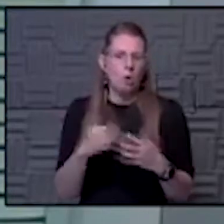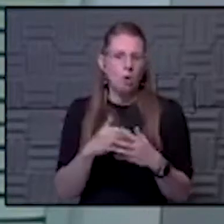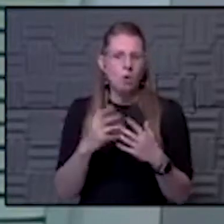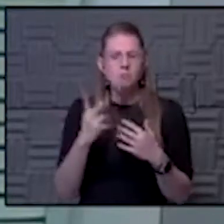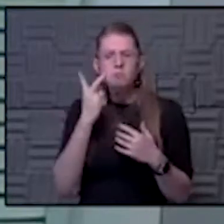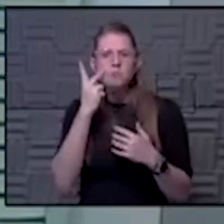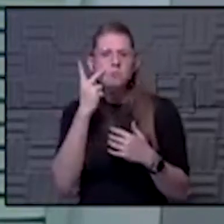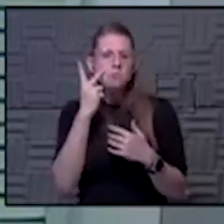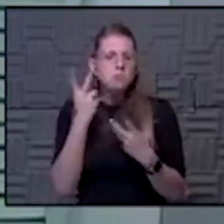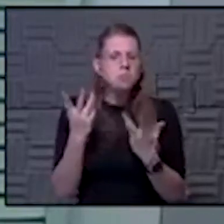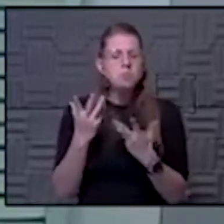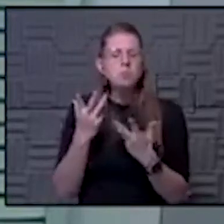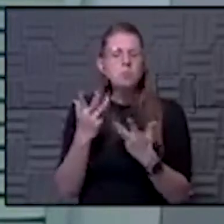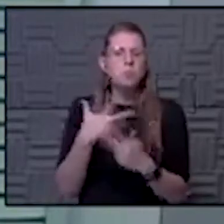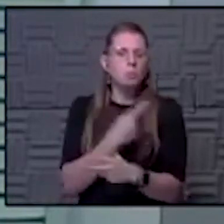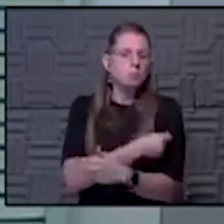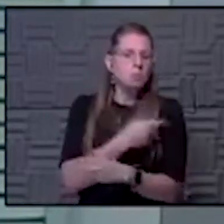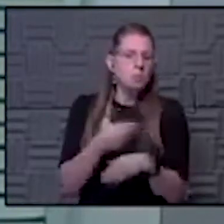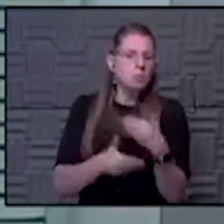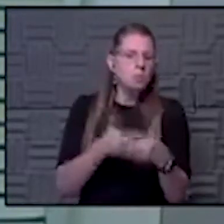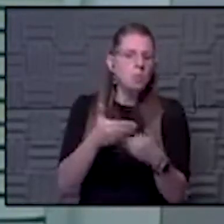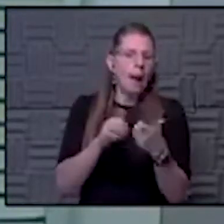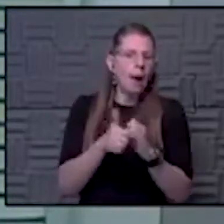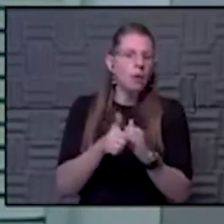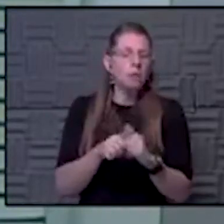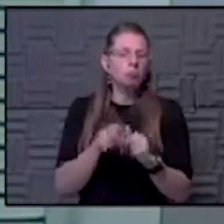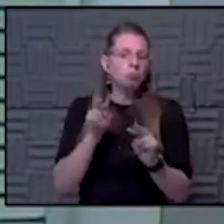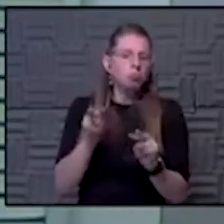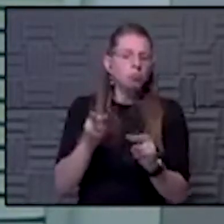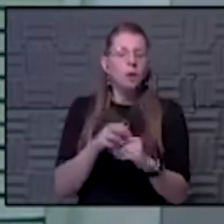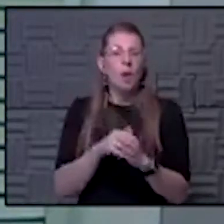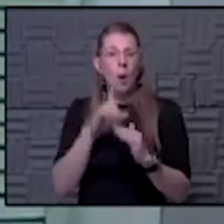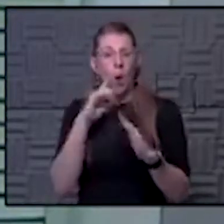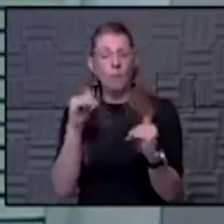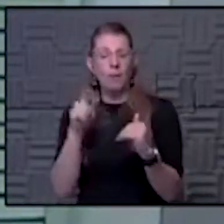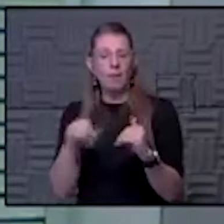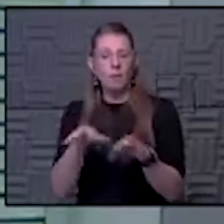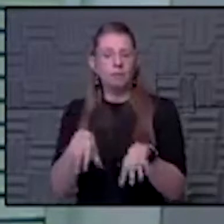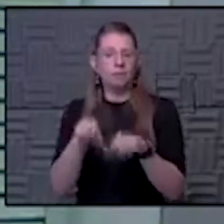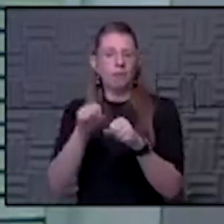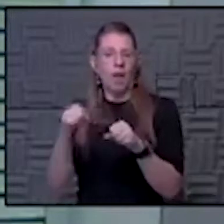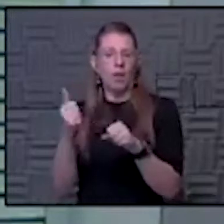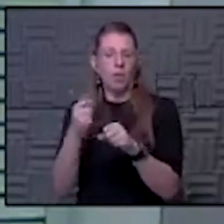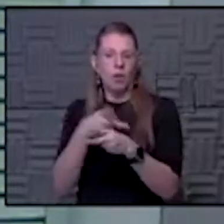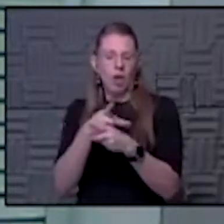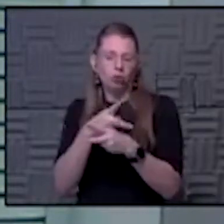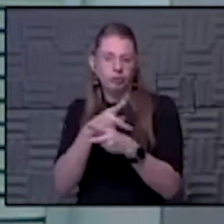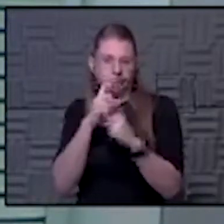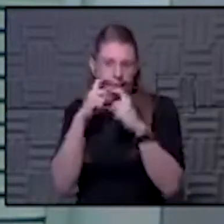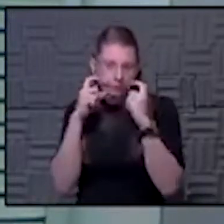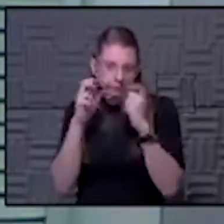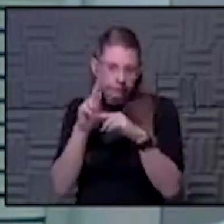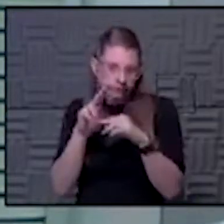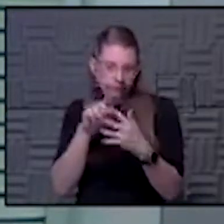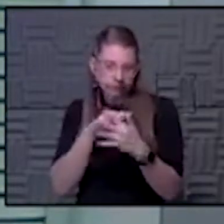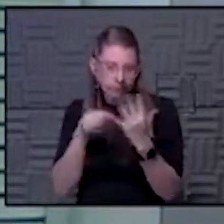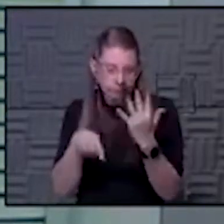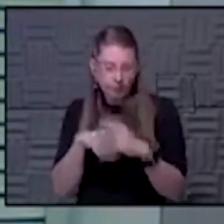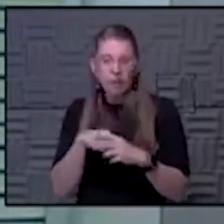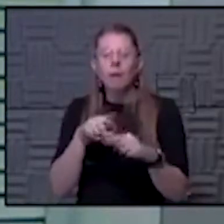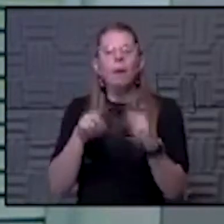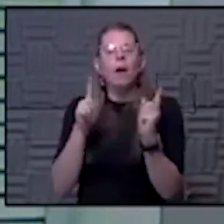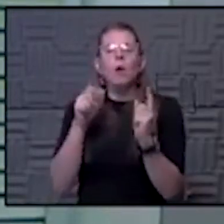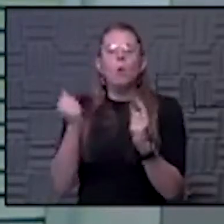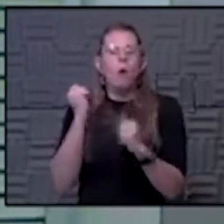see how this goes. We hope that they will take other precautions in the meantime, but we will vaccinate